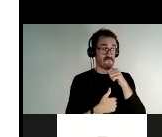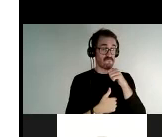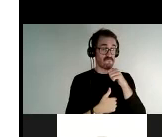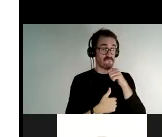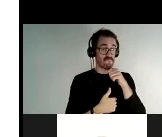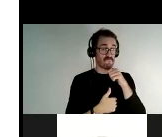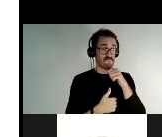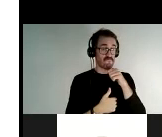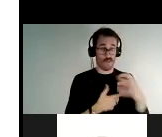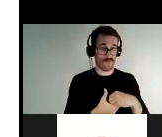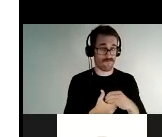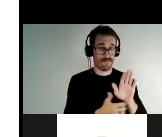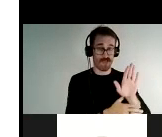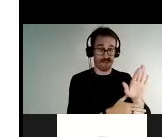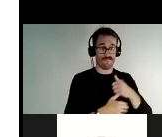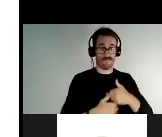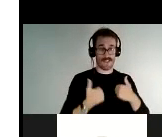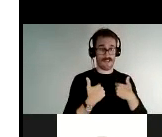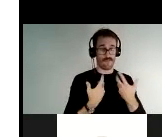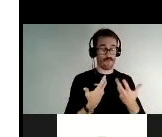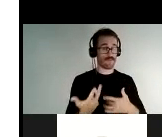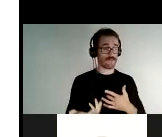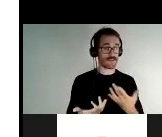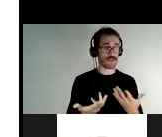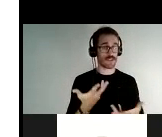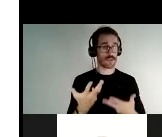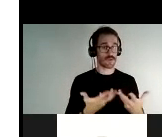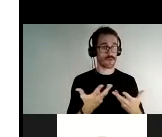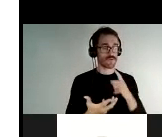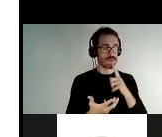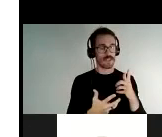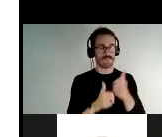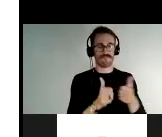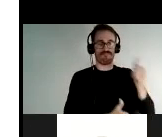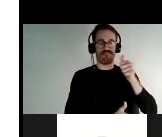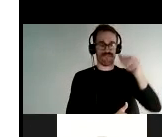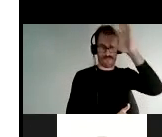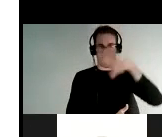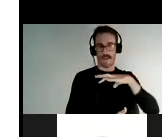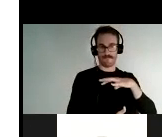basis within them, and so there's a lot of active misogyny within the community.